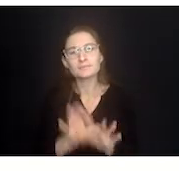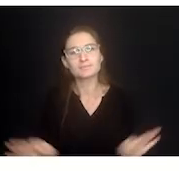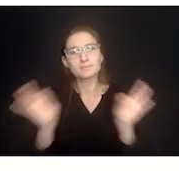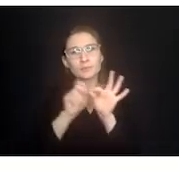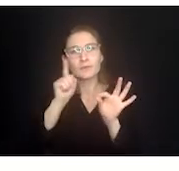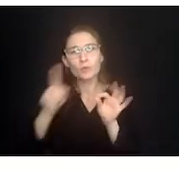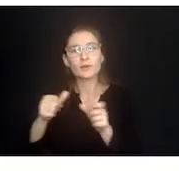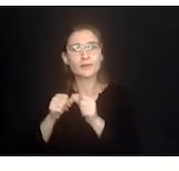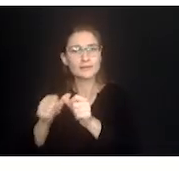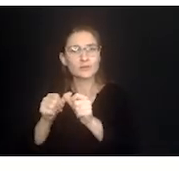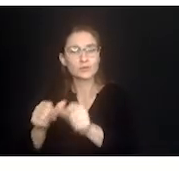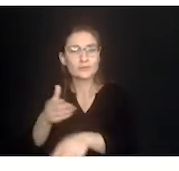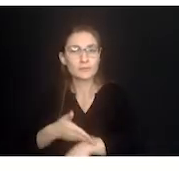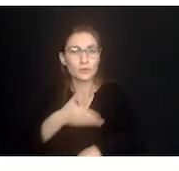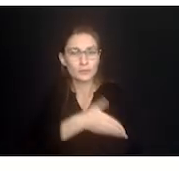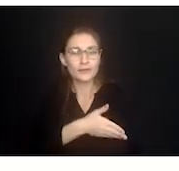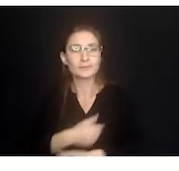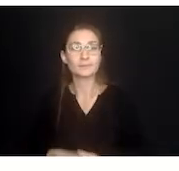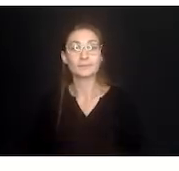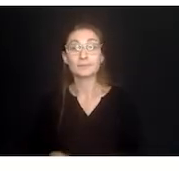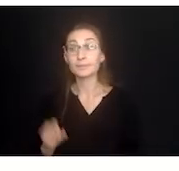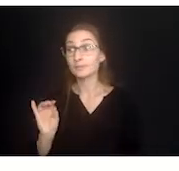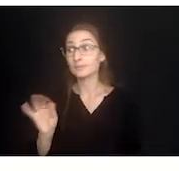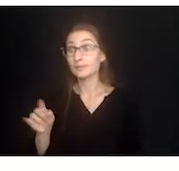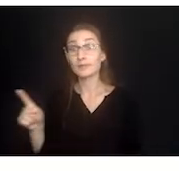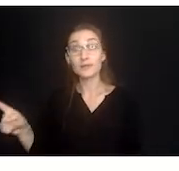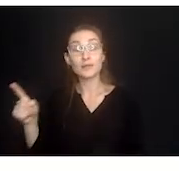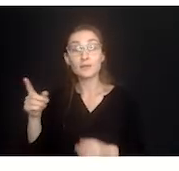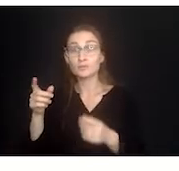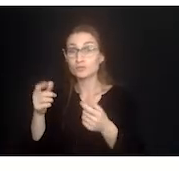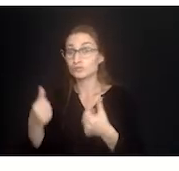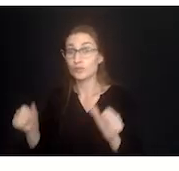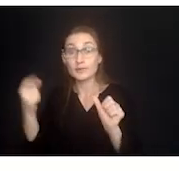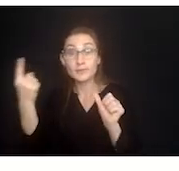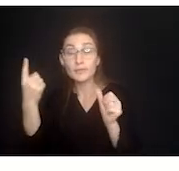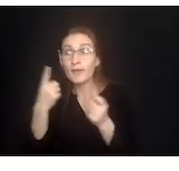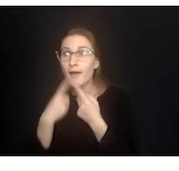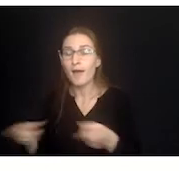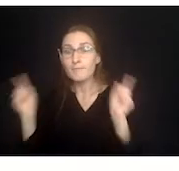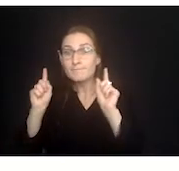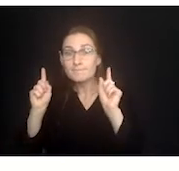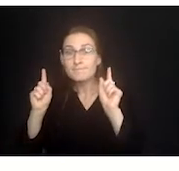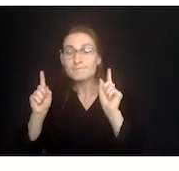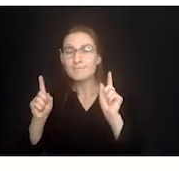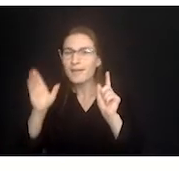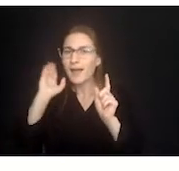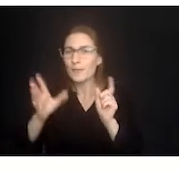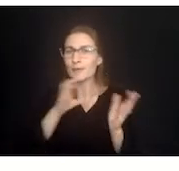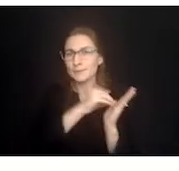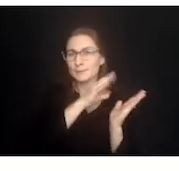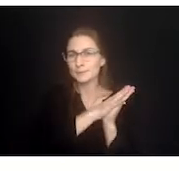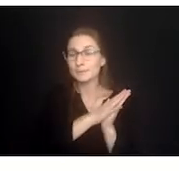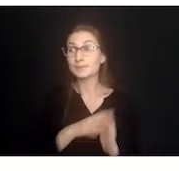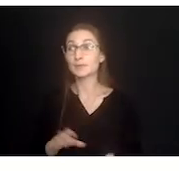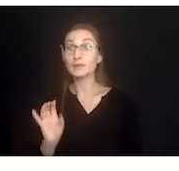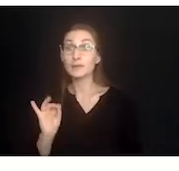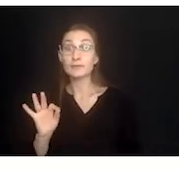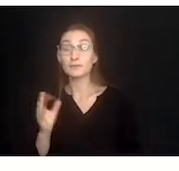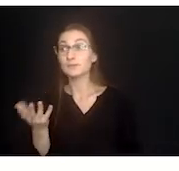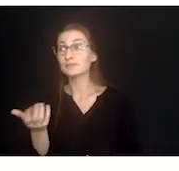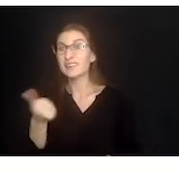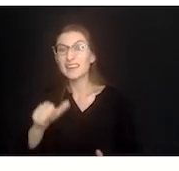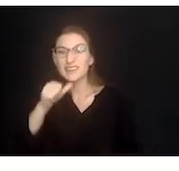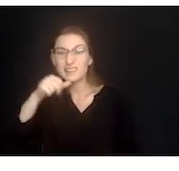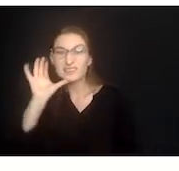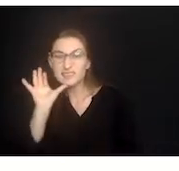is key for Richie's continuous improvement. If I see him expanding on a skill he's learned or trying something new successfully, I document it. If